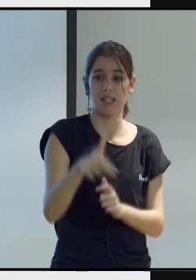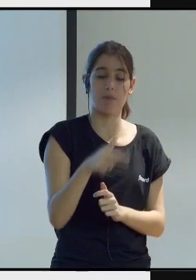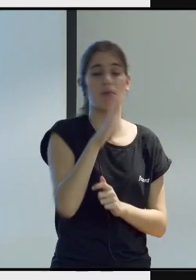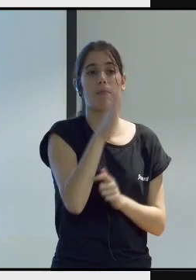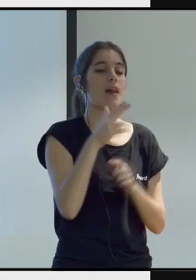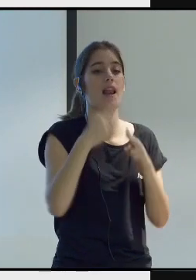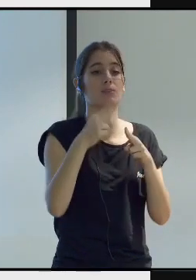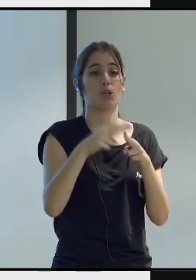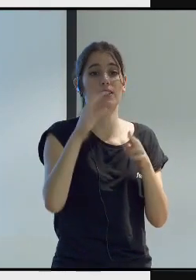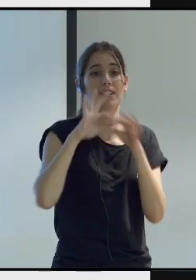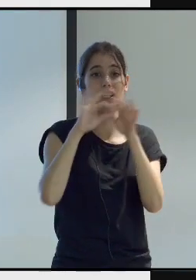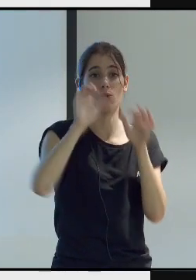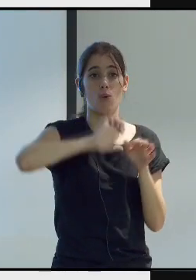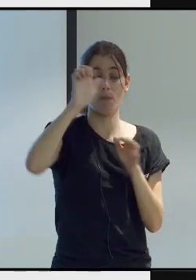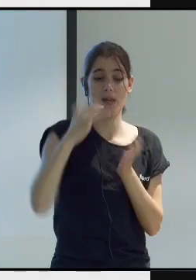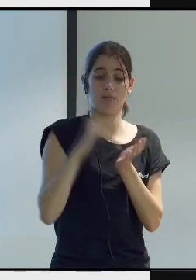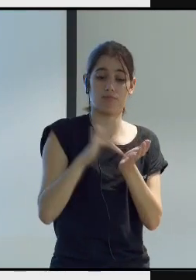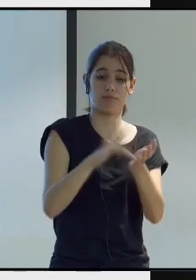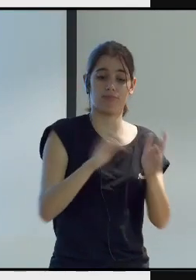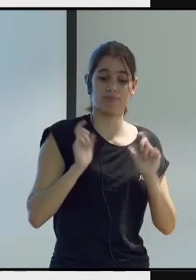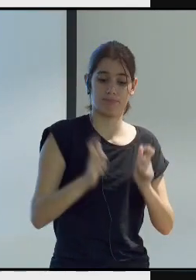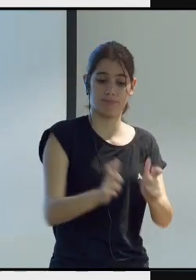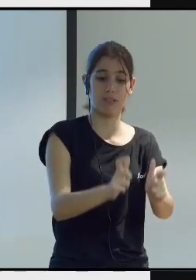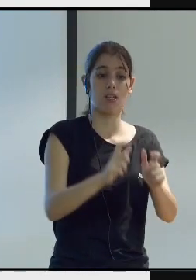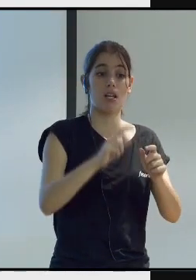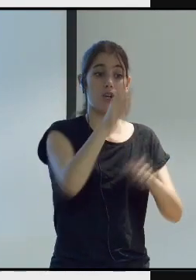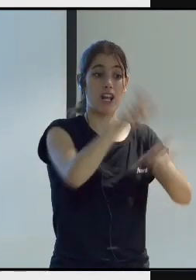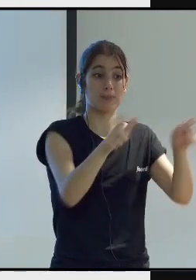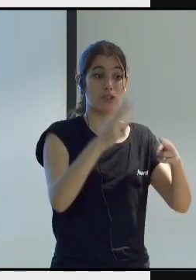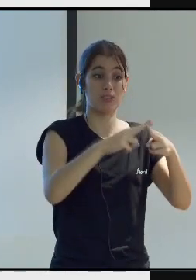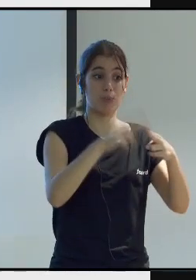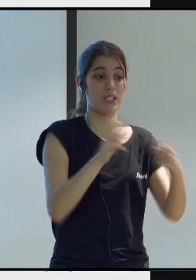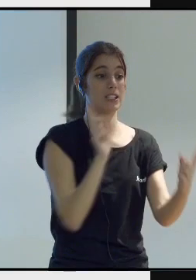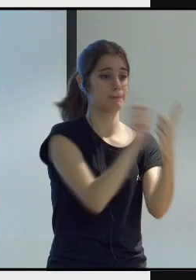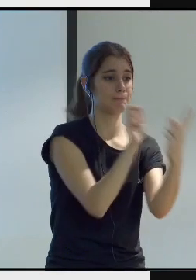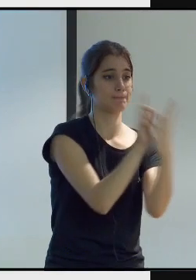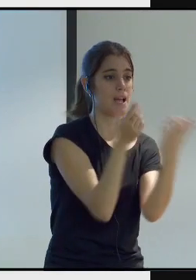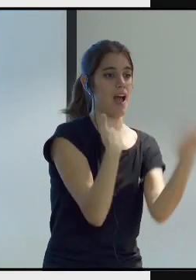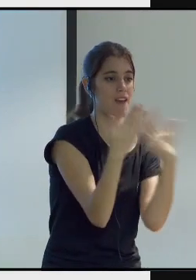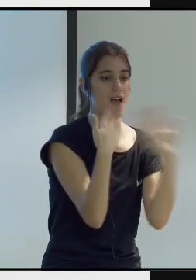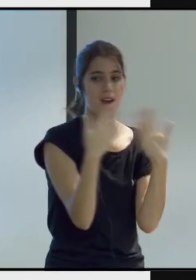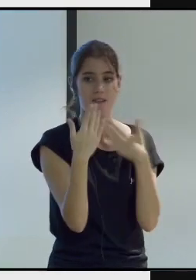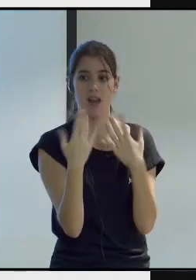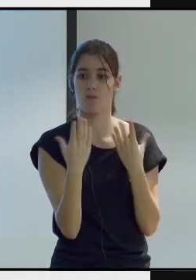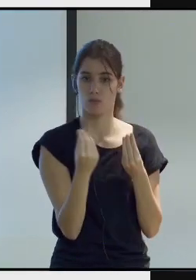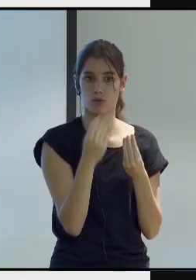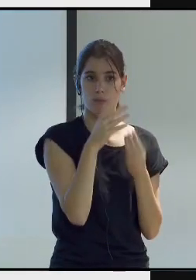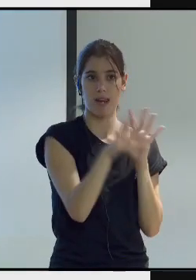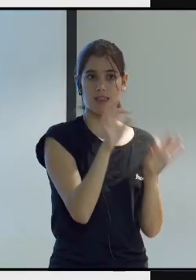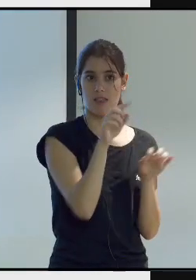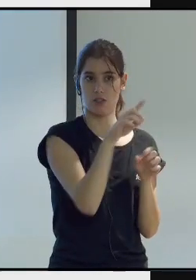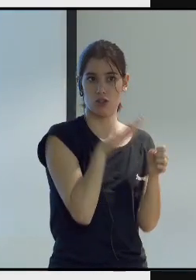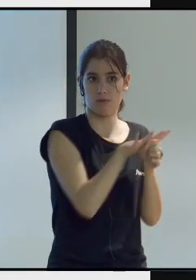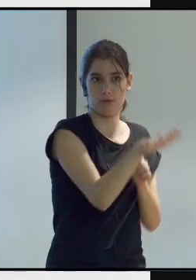decision makers. We try to follow everything what's relevant with independent living. We work